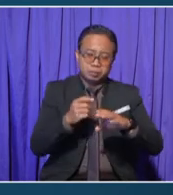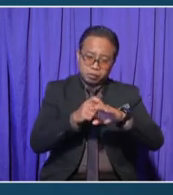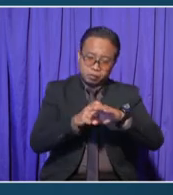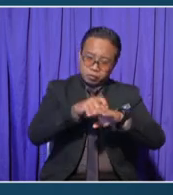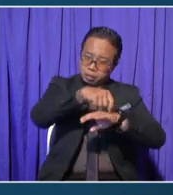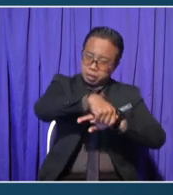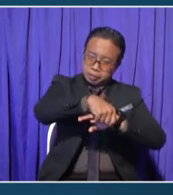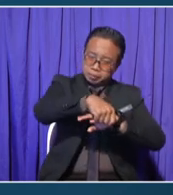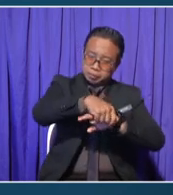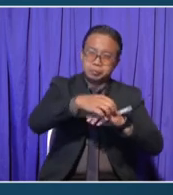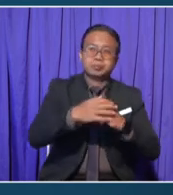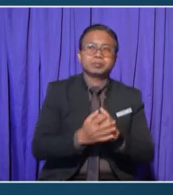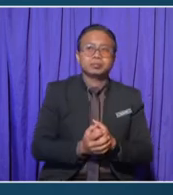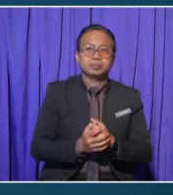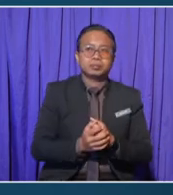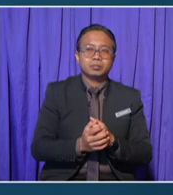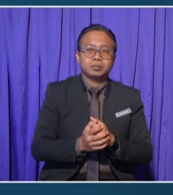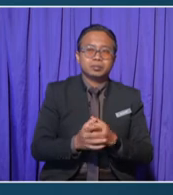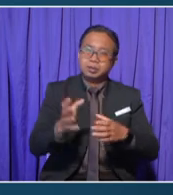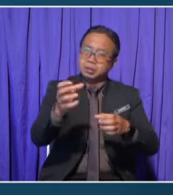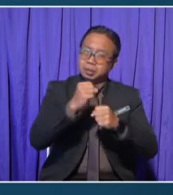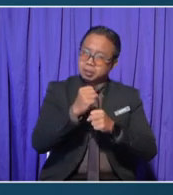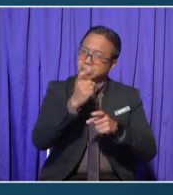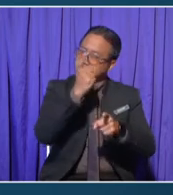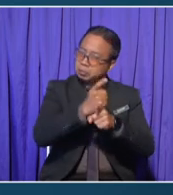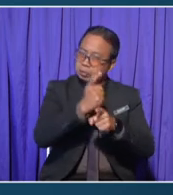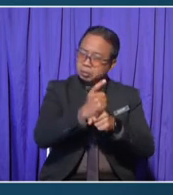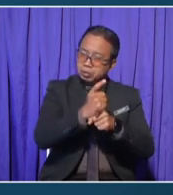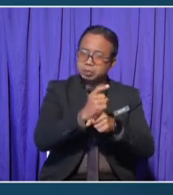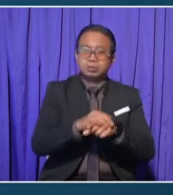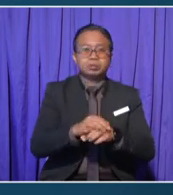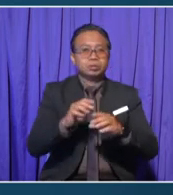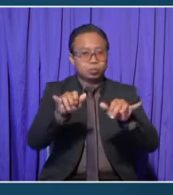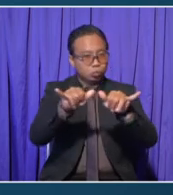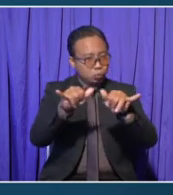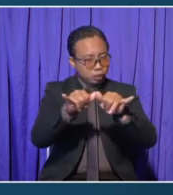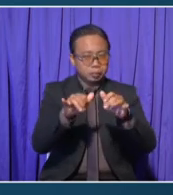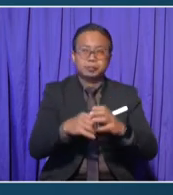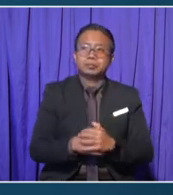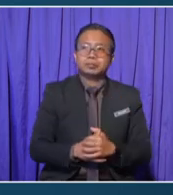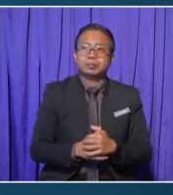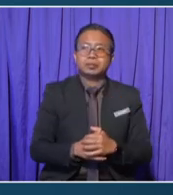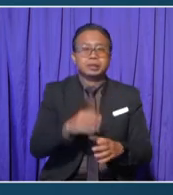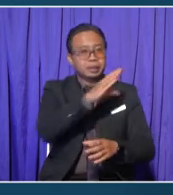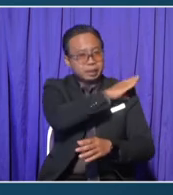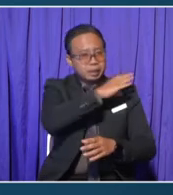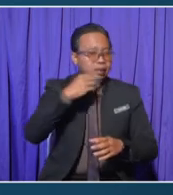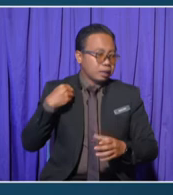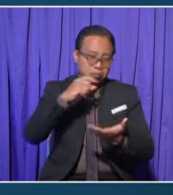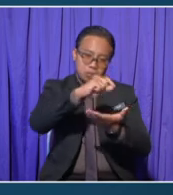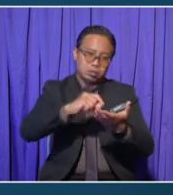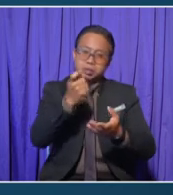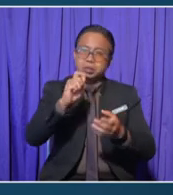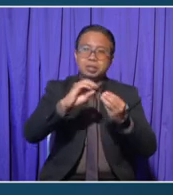Overlap the tip slightly to get the most accurate measurement and note the